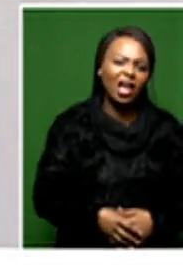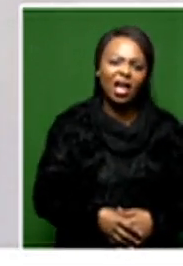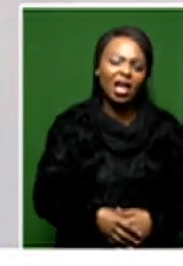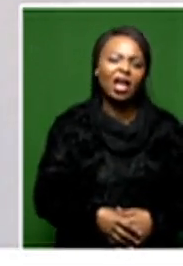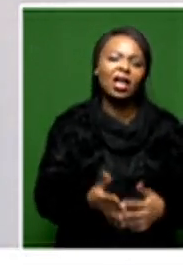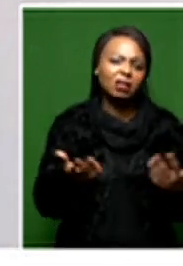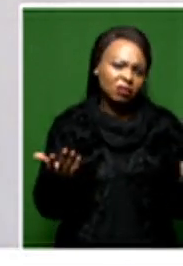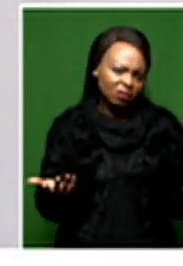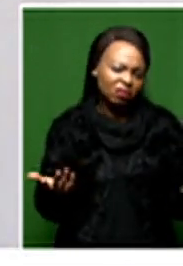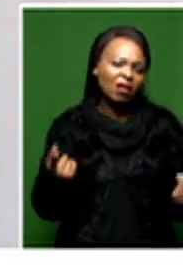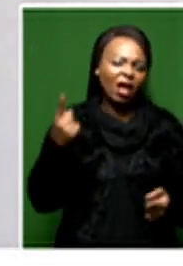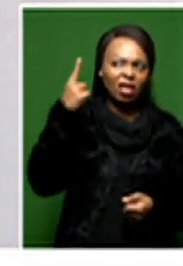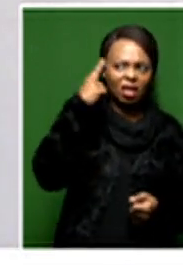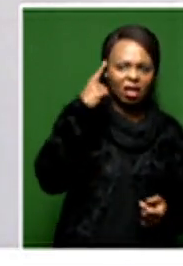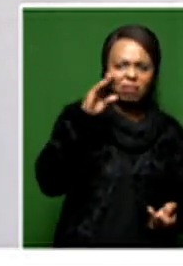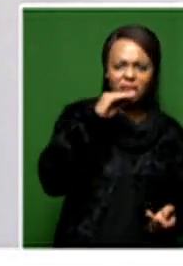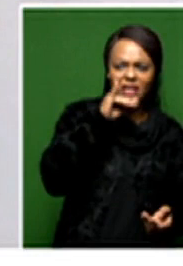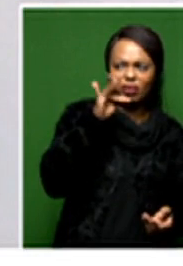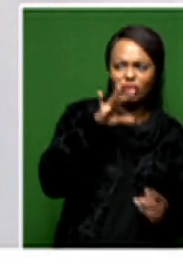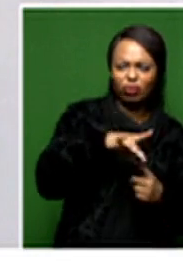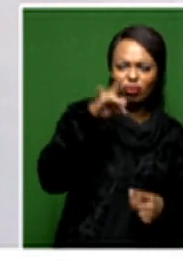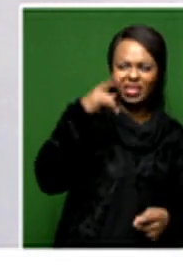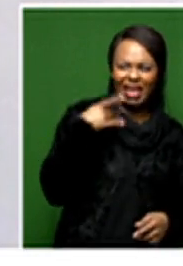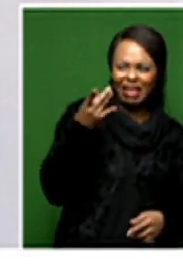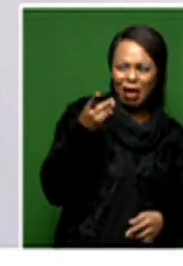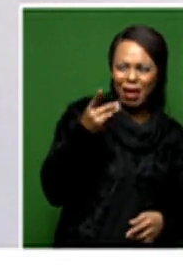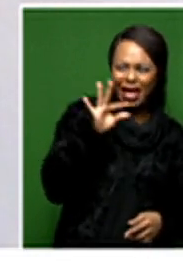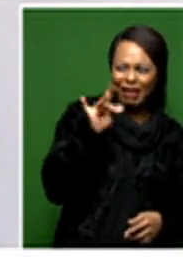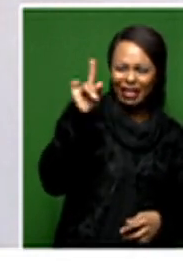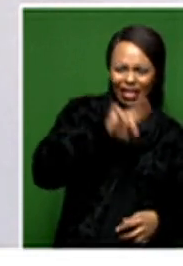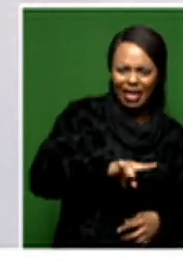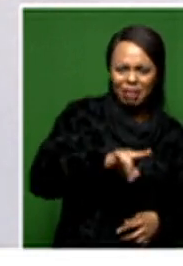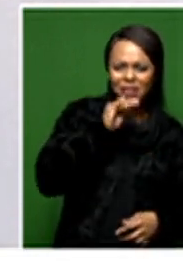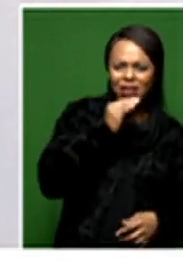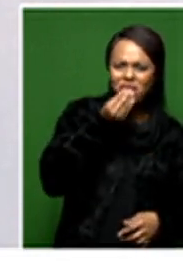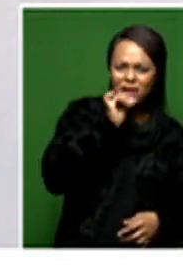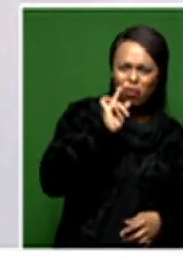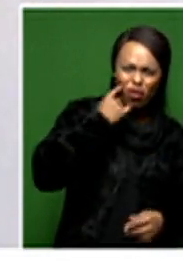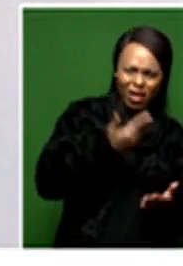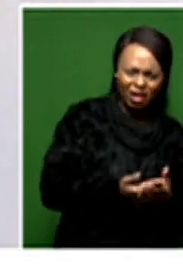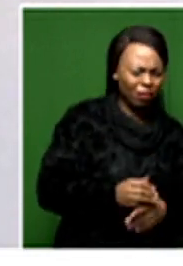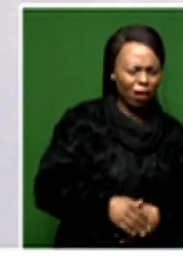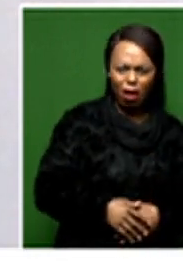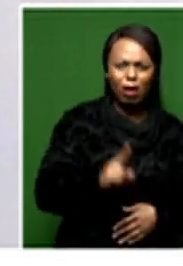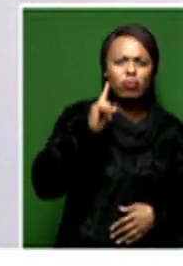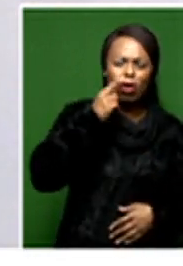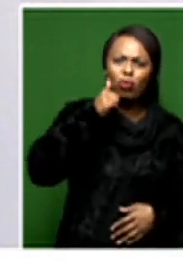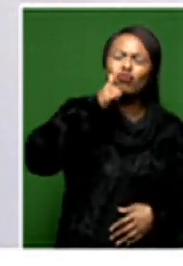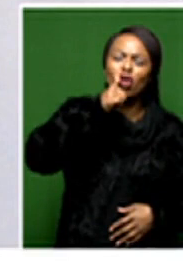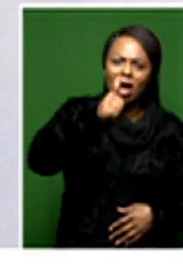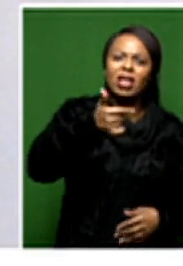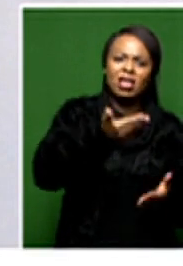And I think it doesn't mean that if you choose not to eat meat that the food has to be boring. You can still do amazing